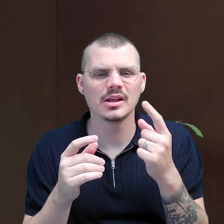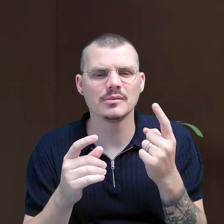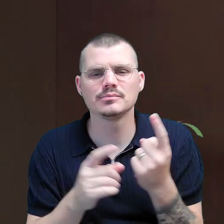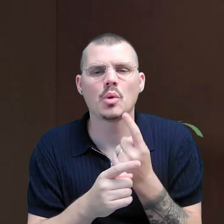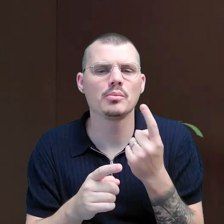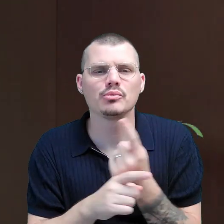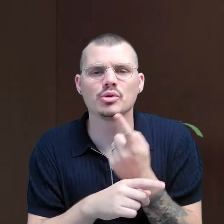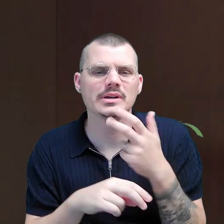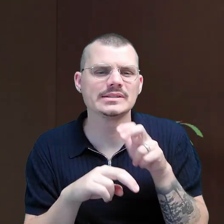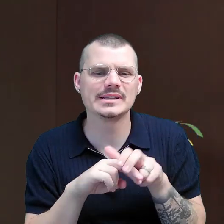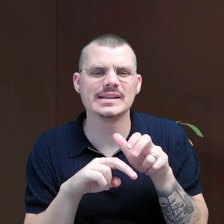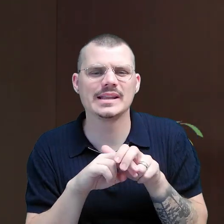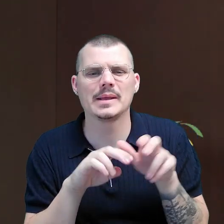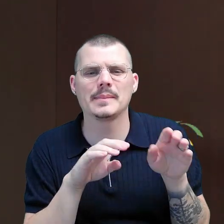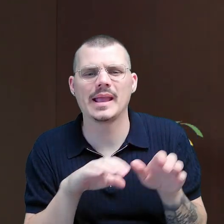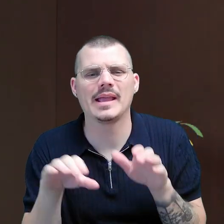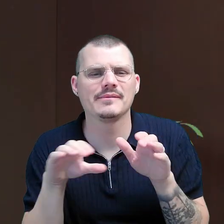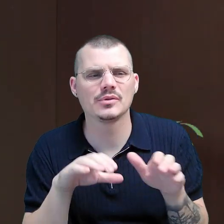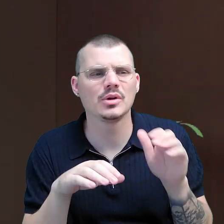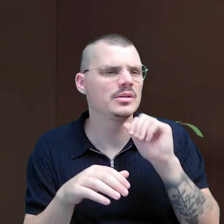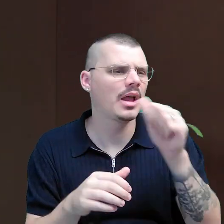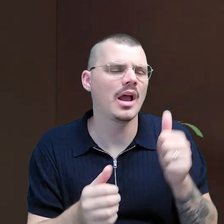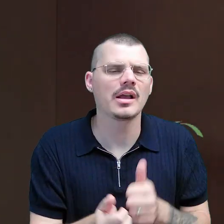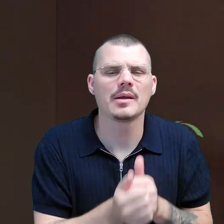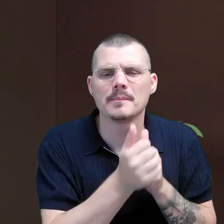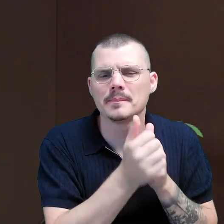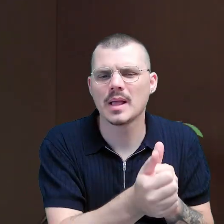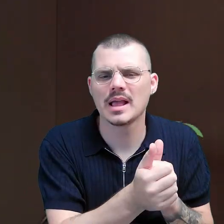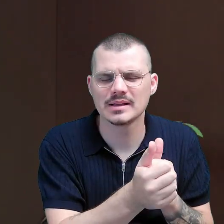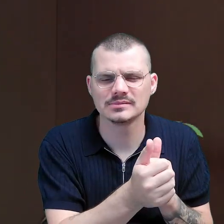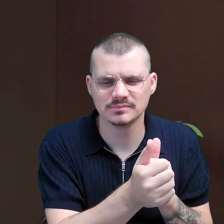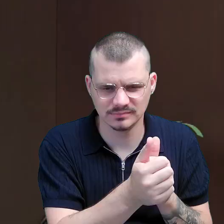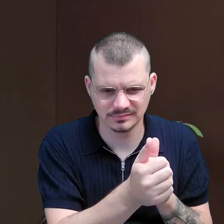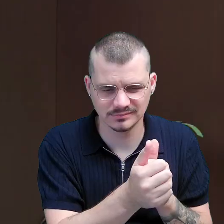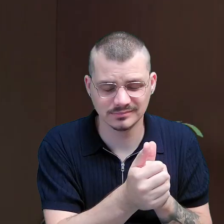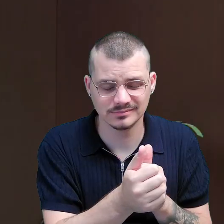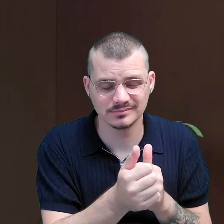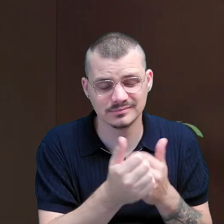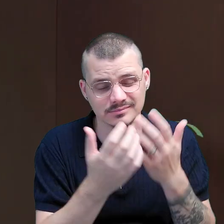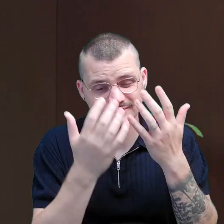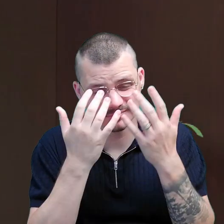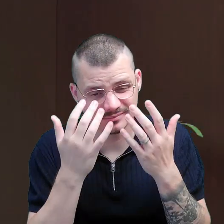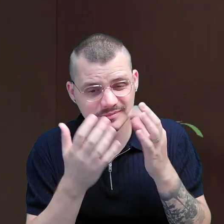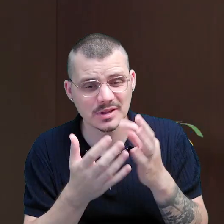inappropriate seating behavior, non-compliance, not seating. And this is, unfortunately, some